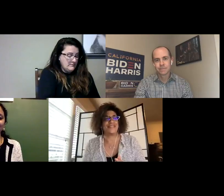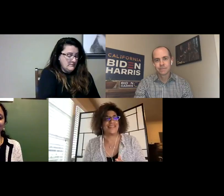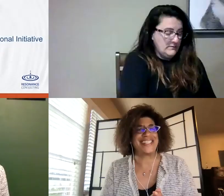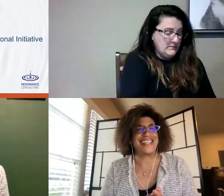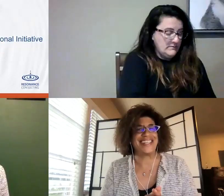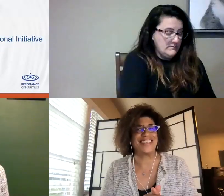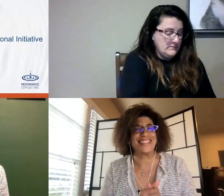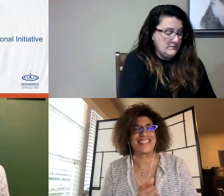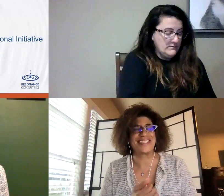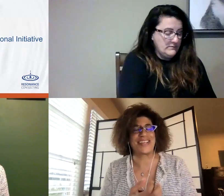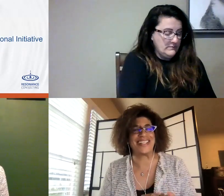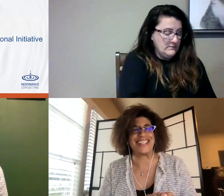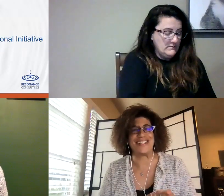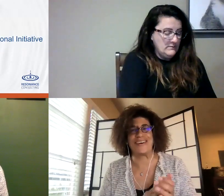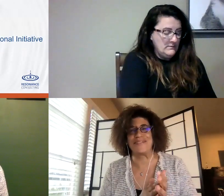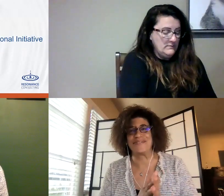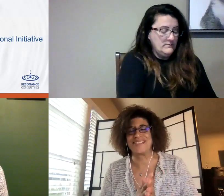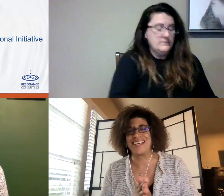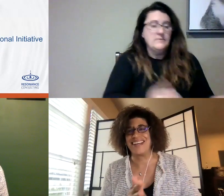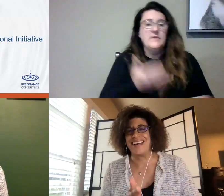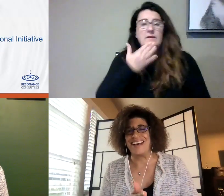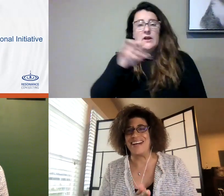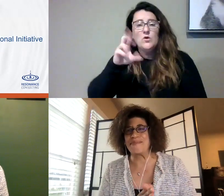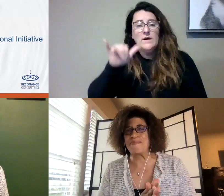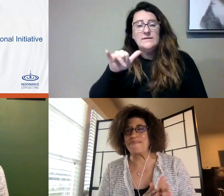Thank you, Rusty. It's so great to see you all.